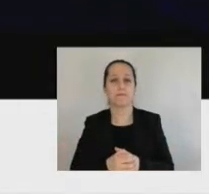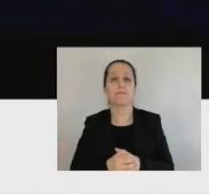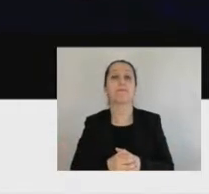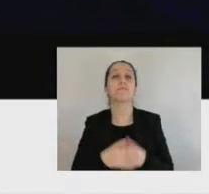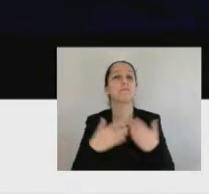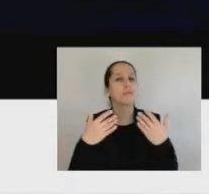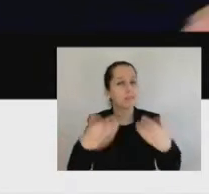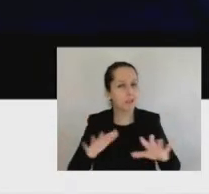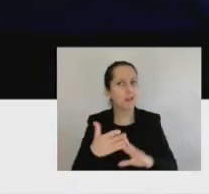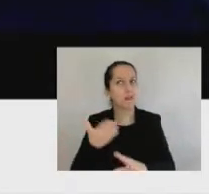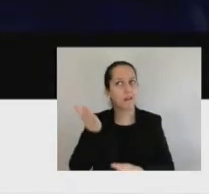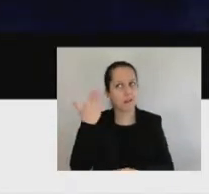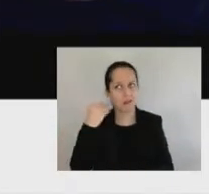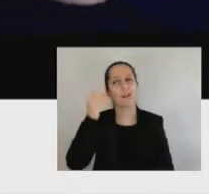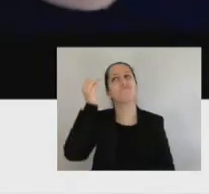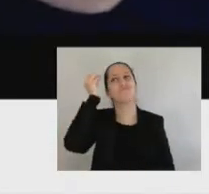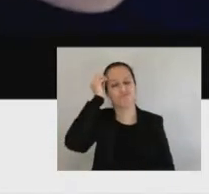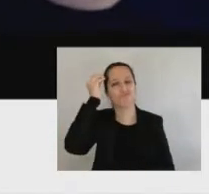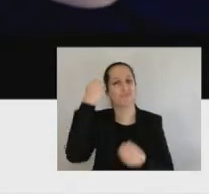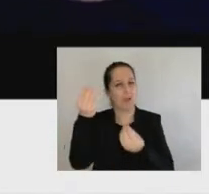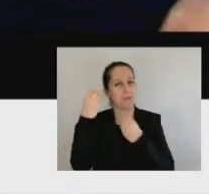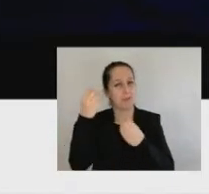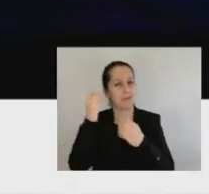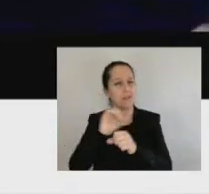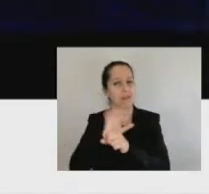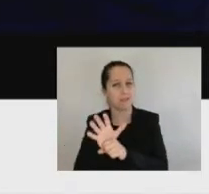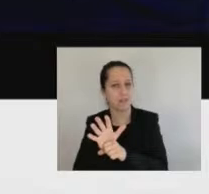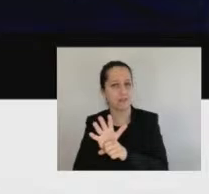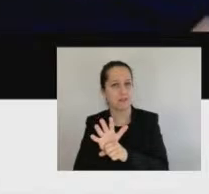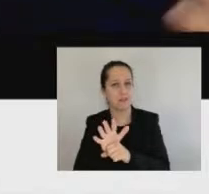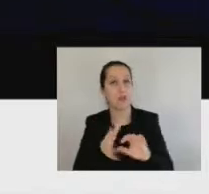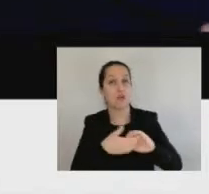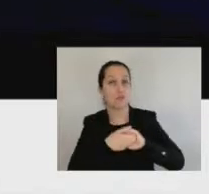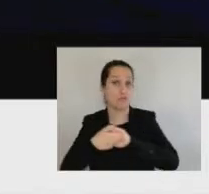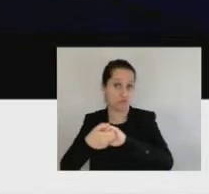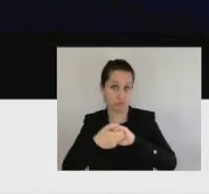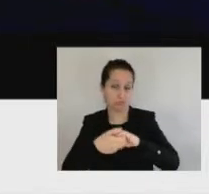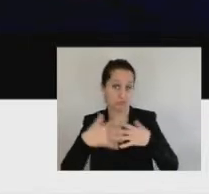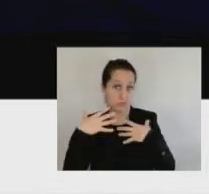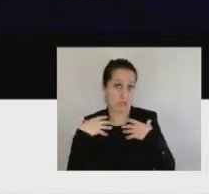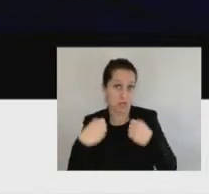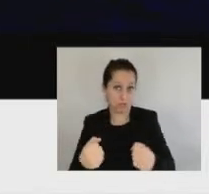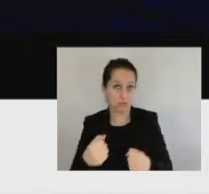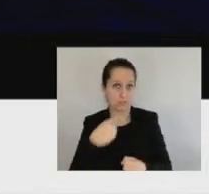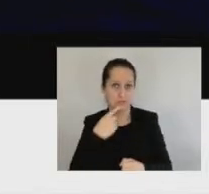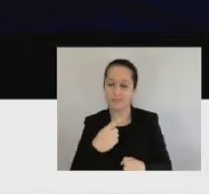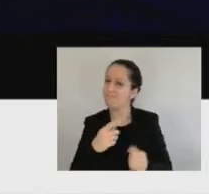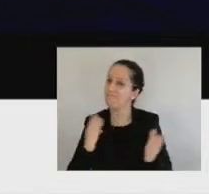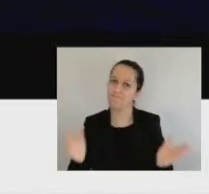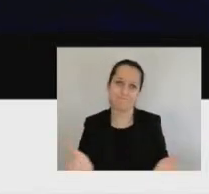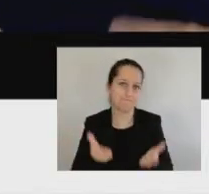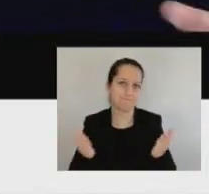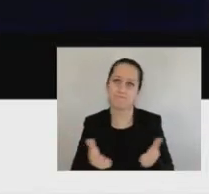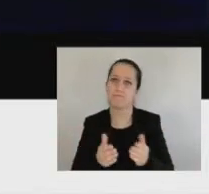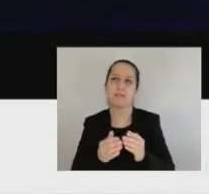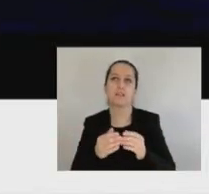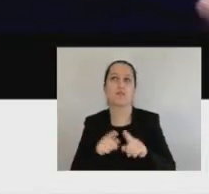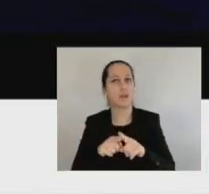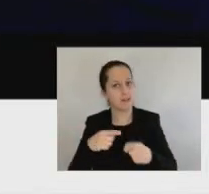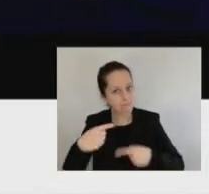on the lessons learned in the pandemic, the organization launched how